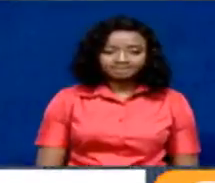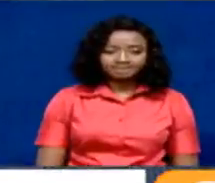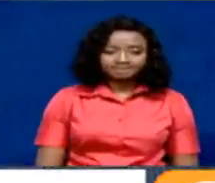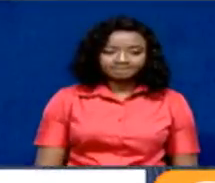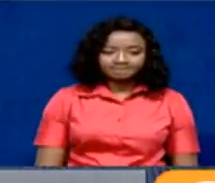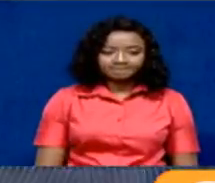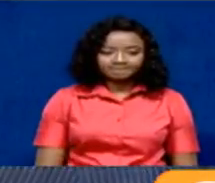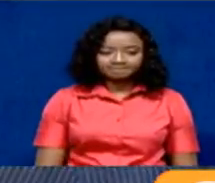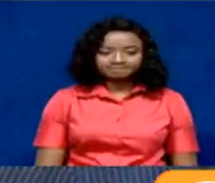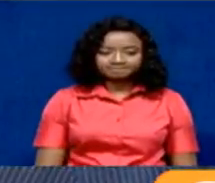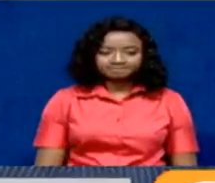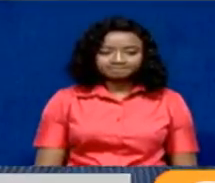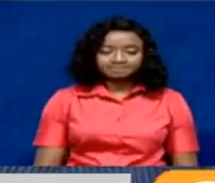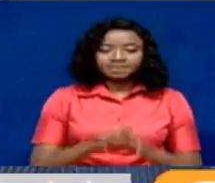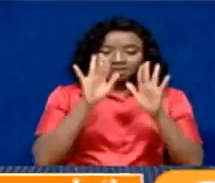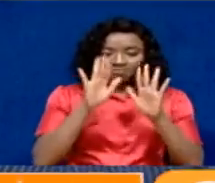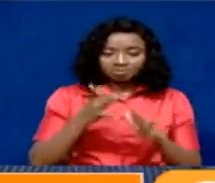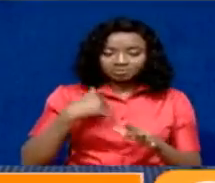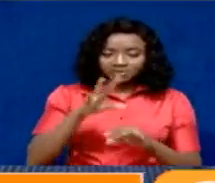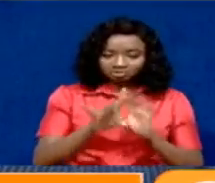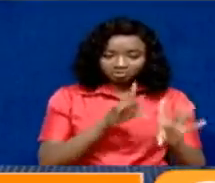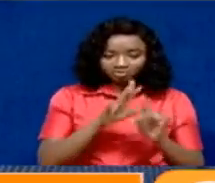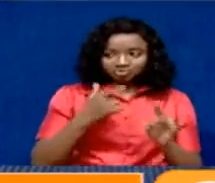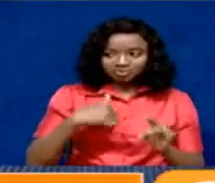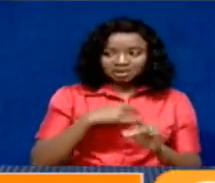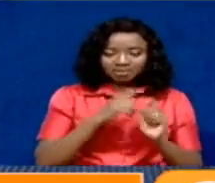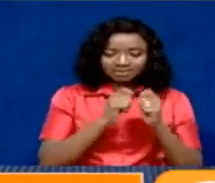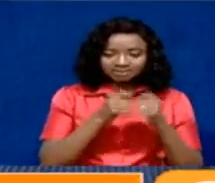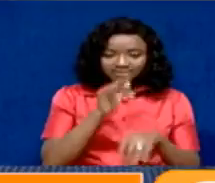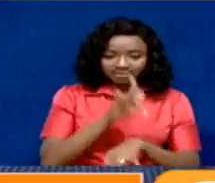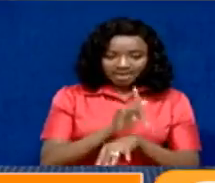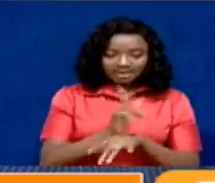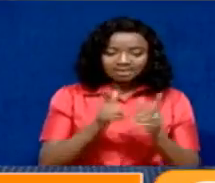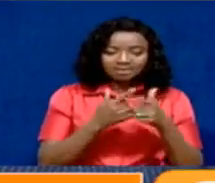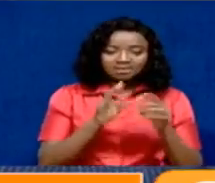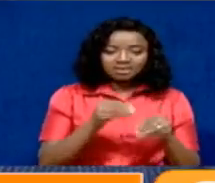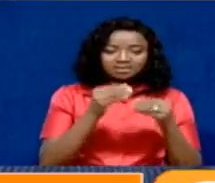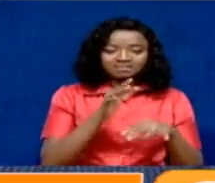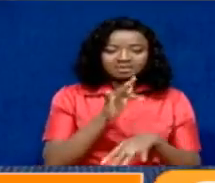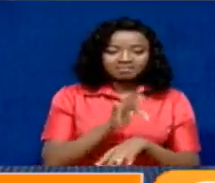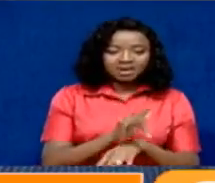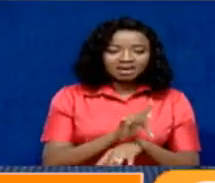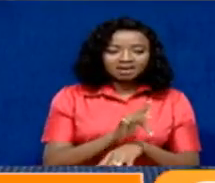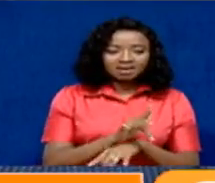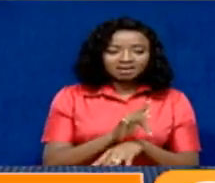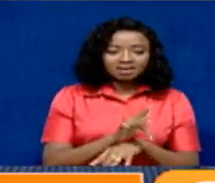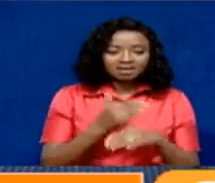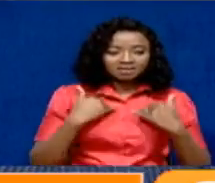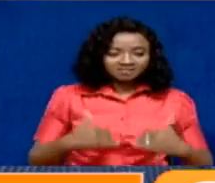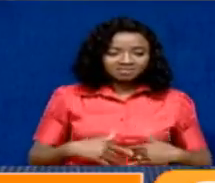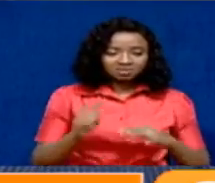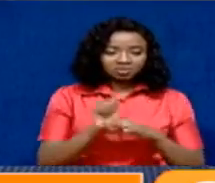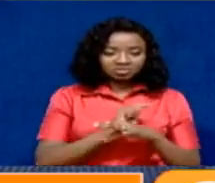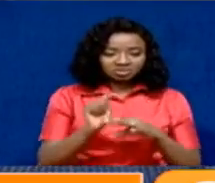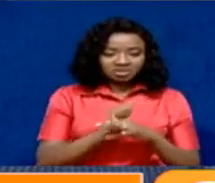It is very important for us to select our team early so that we are able to engage them in early physical